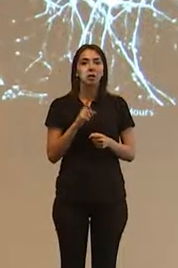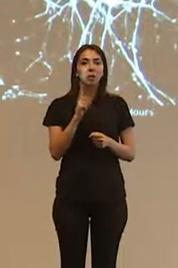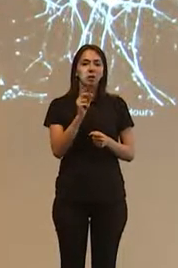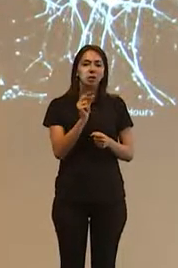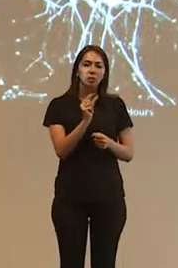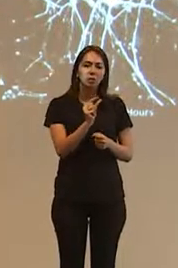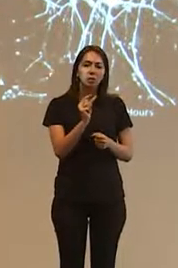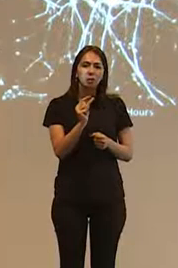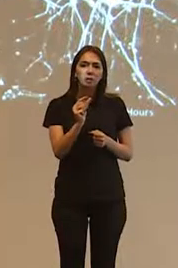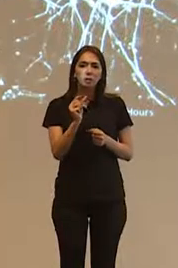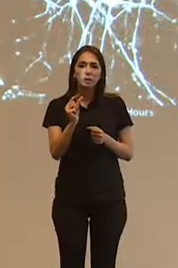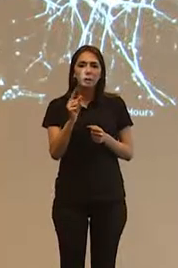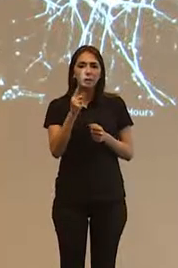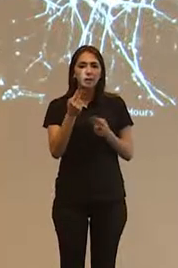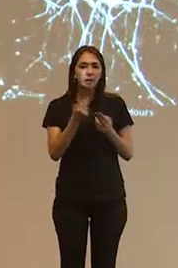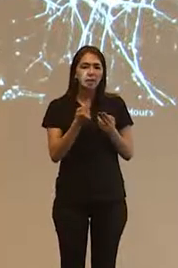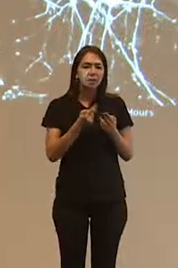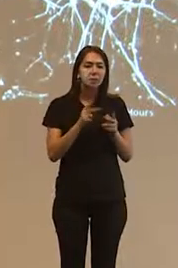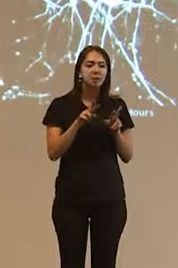information